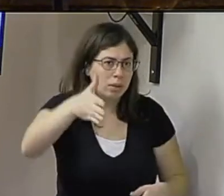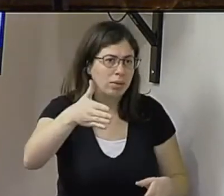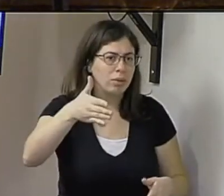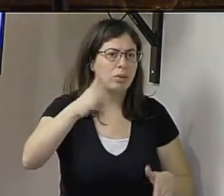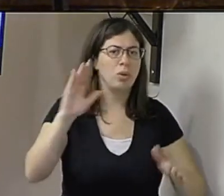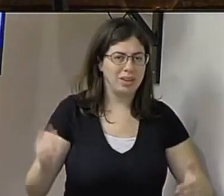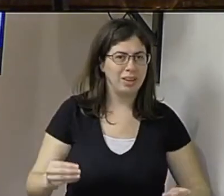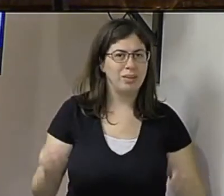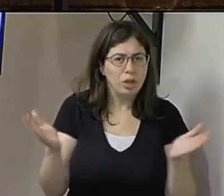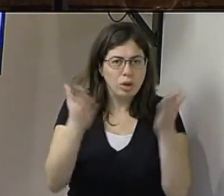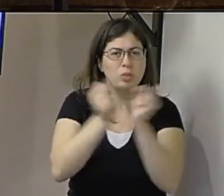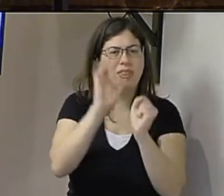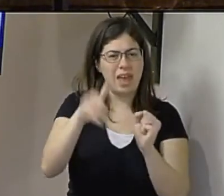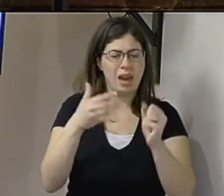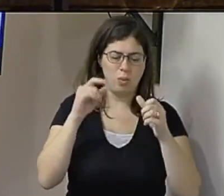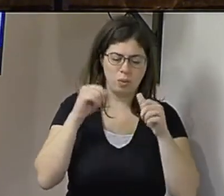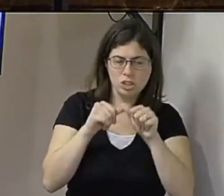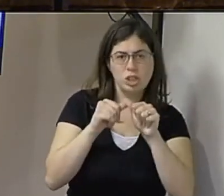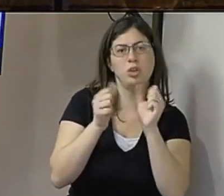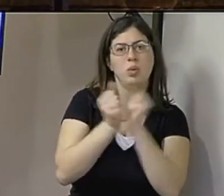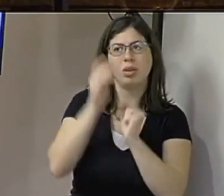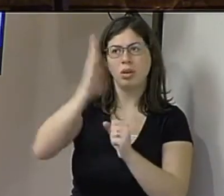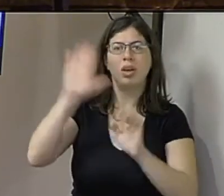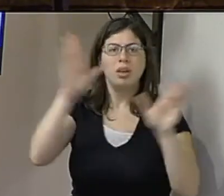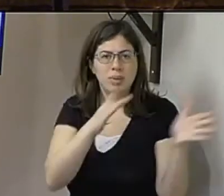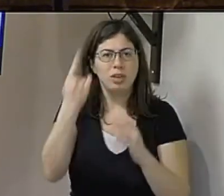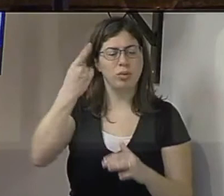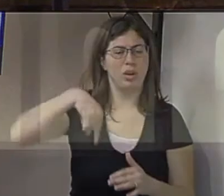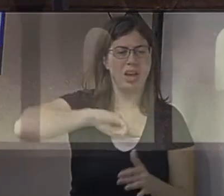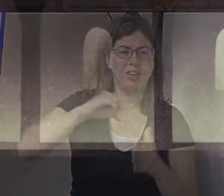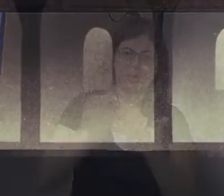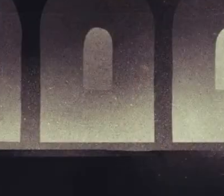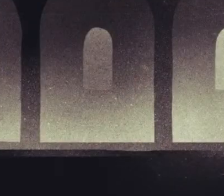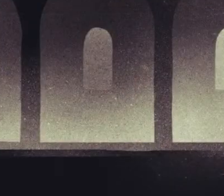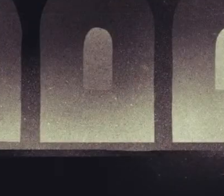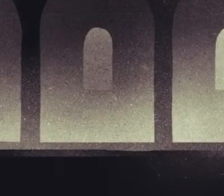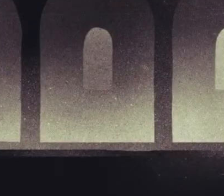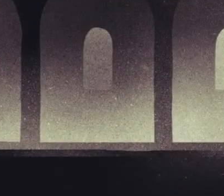encouraged by that as we walk in the things that the Lord has for us and glorify him by waiting on him.